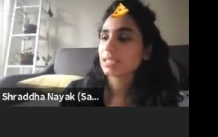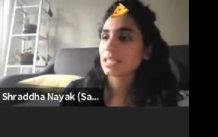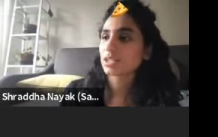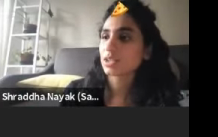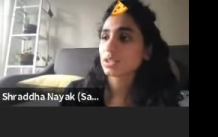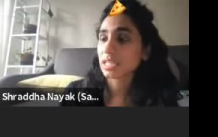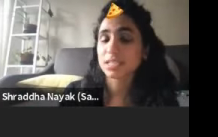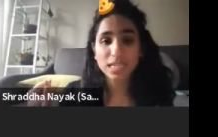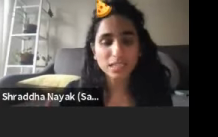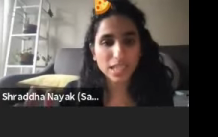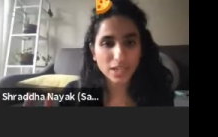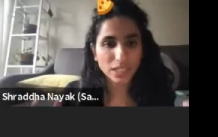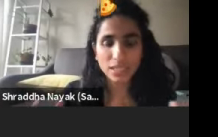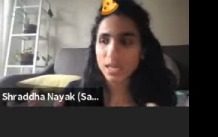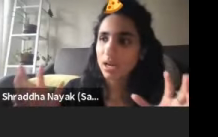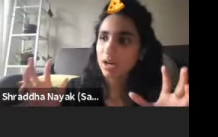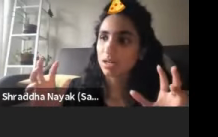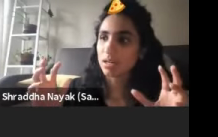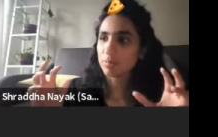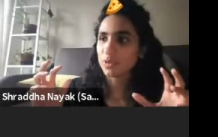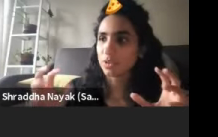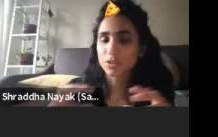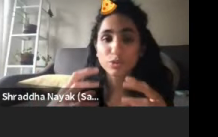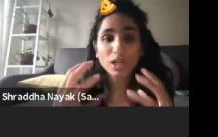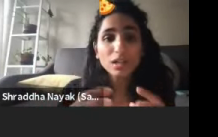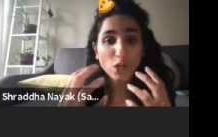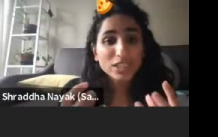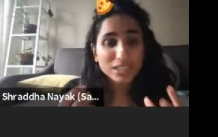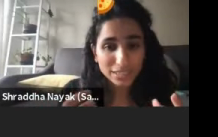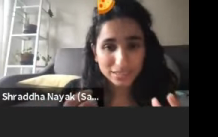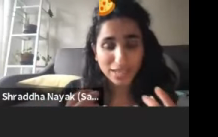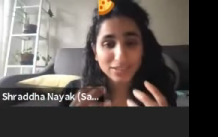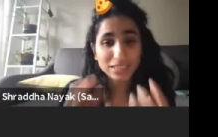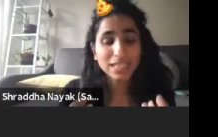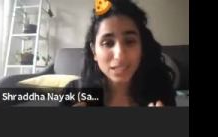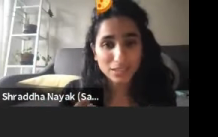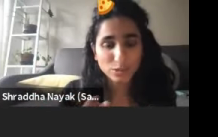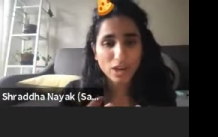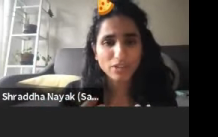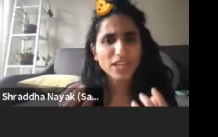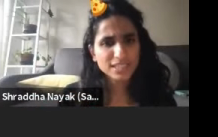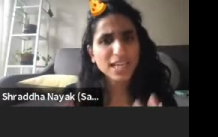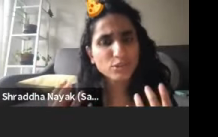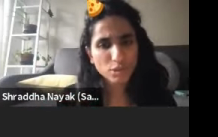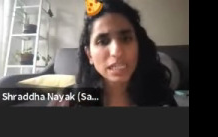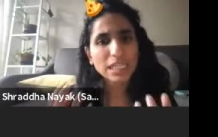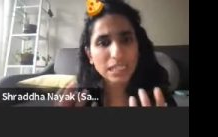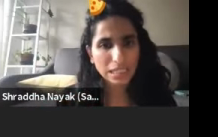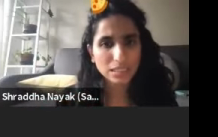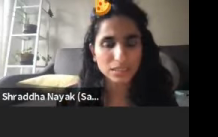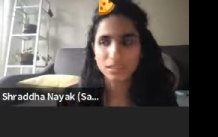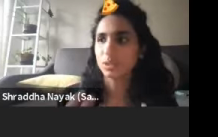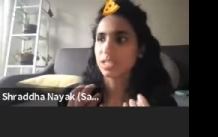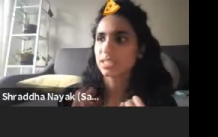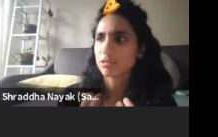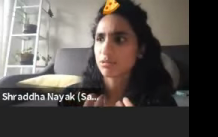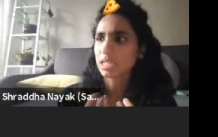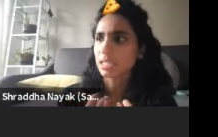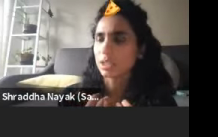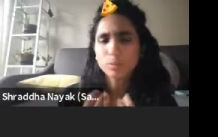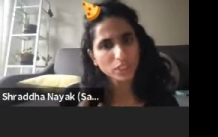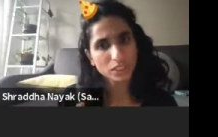mind. The other thing is data clarity. The real content and the data and the graph, is that really clear or is